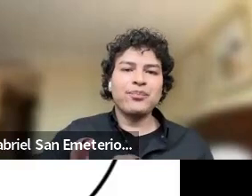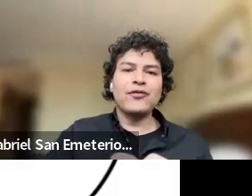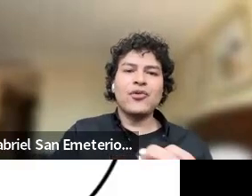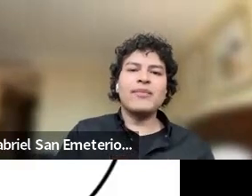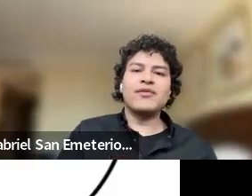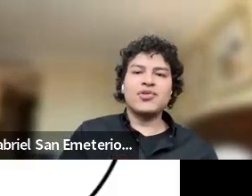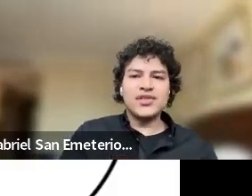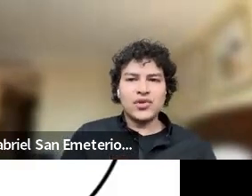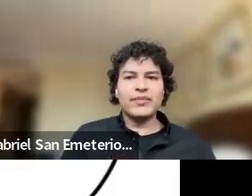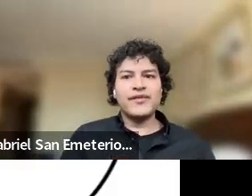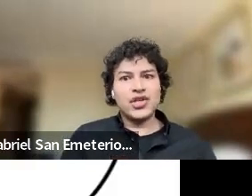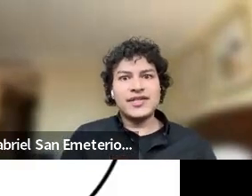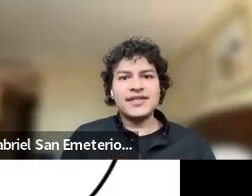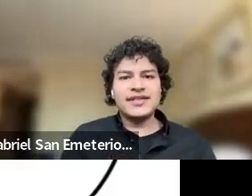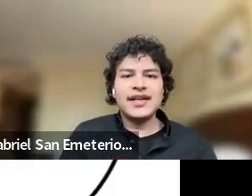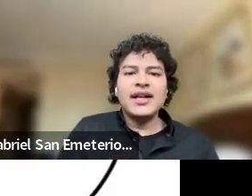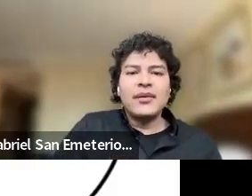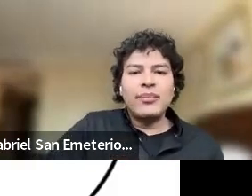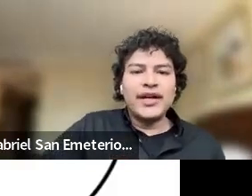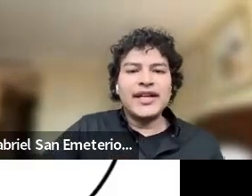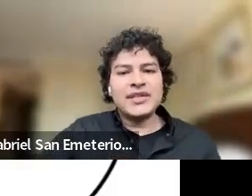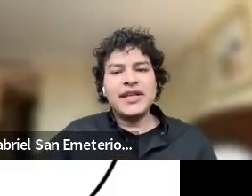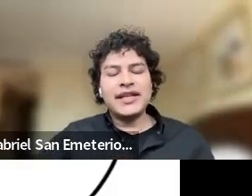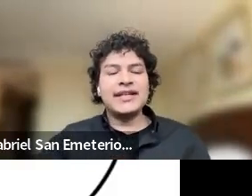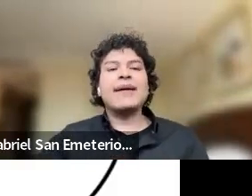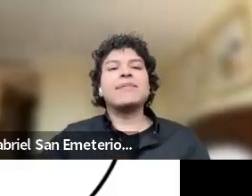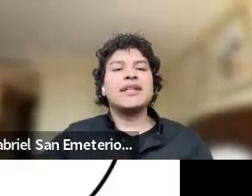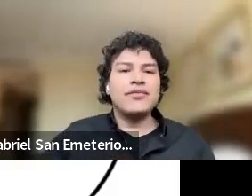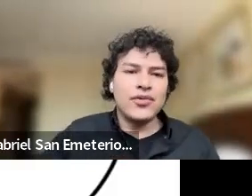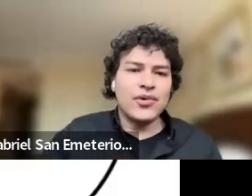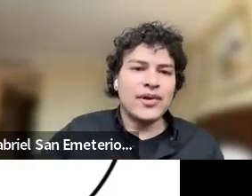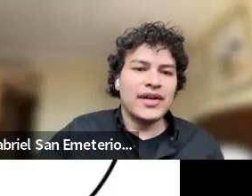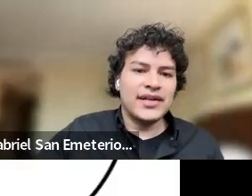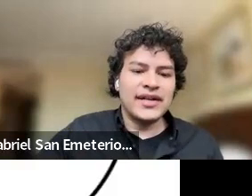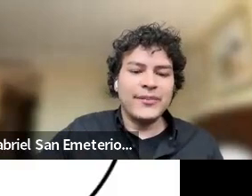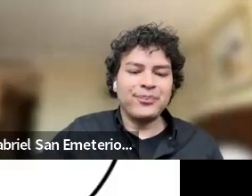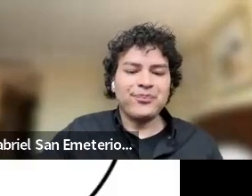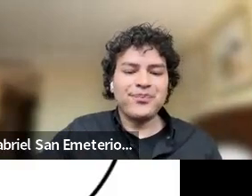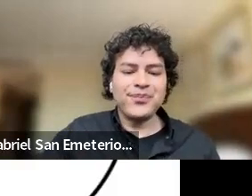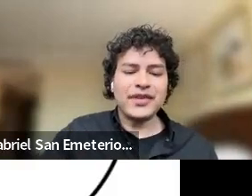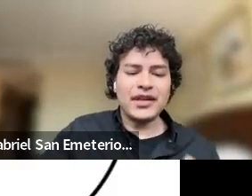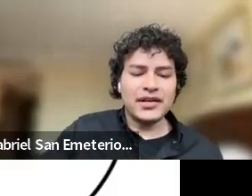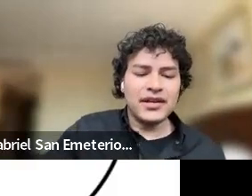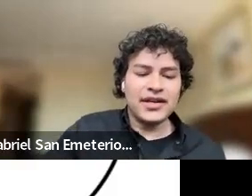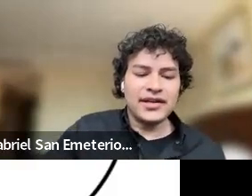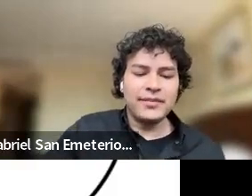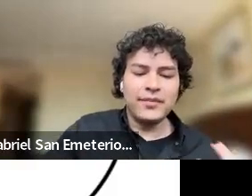this format for transformative justice, but it's been adapted for